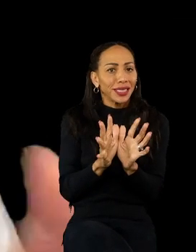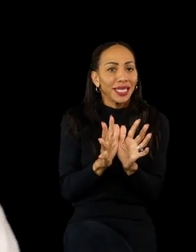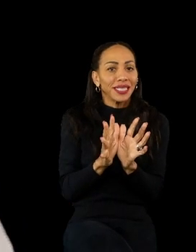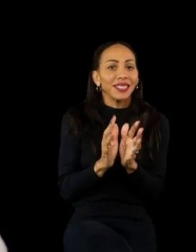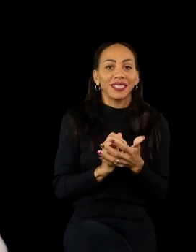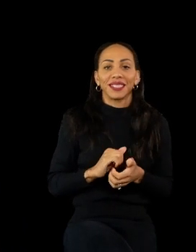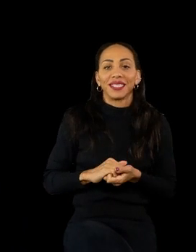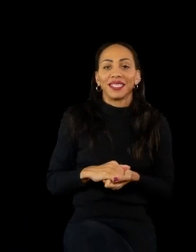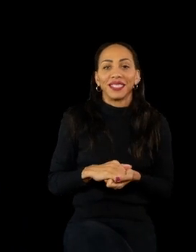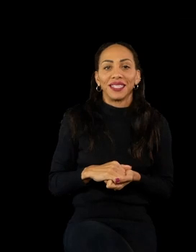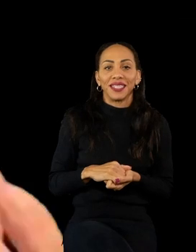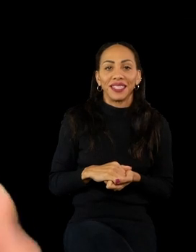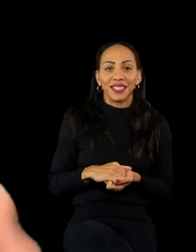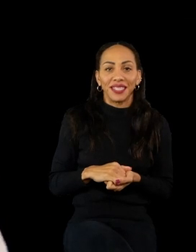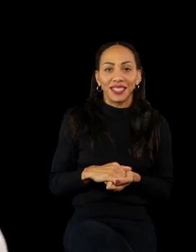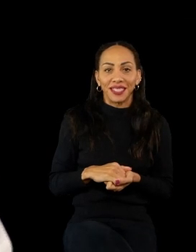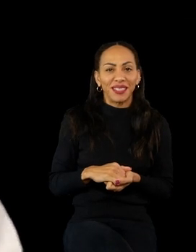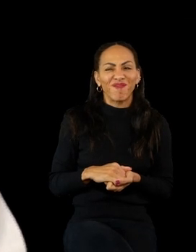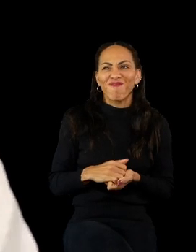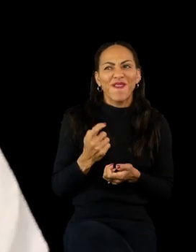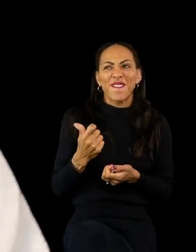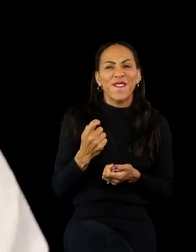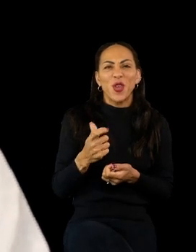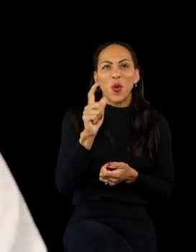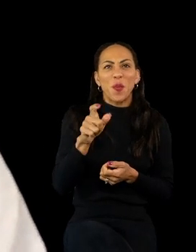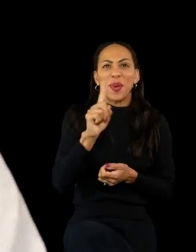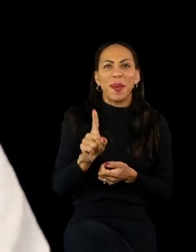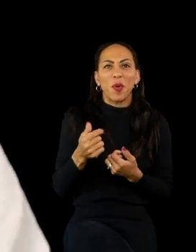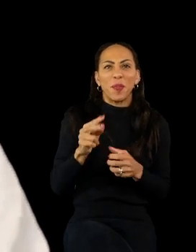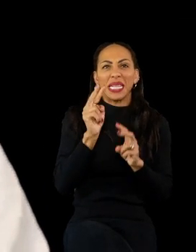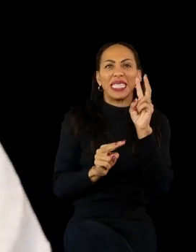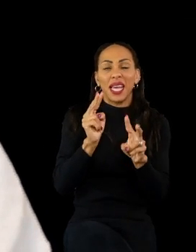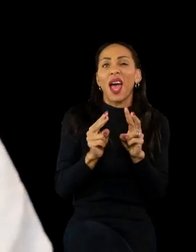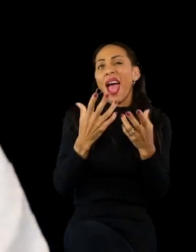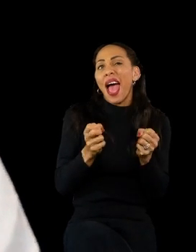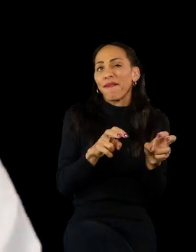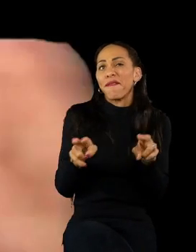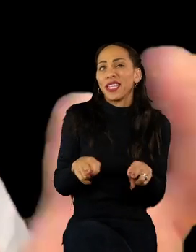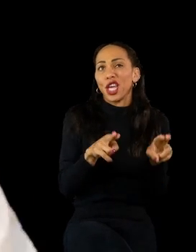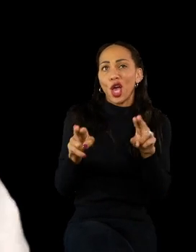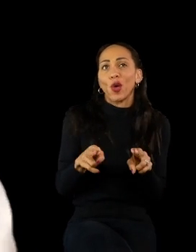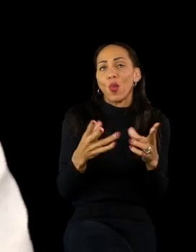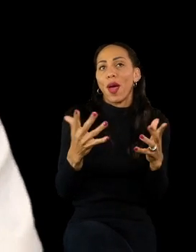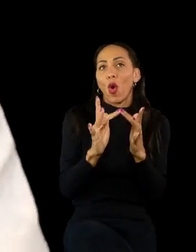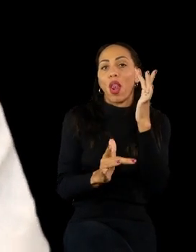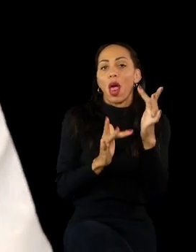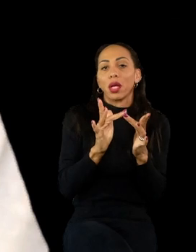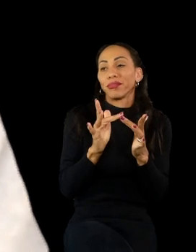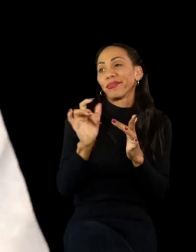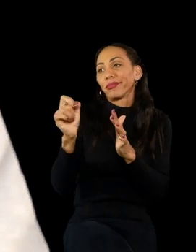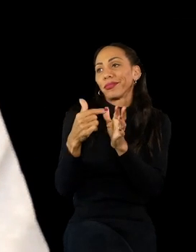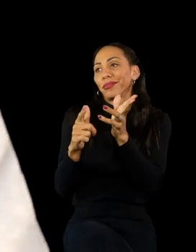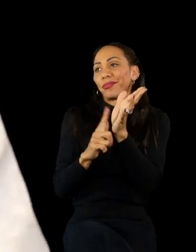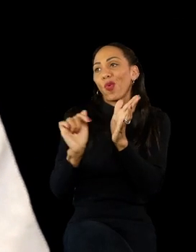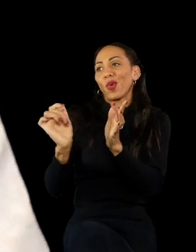show that people really sort of appreciate it, but you're not getting a lot of people actually seeing it. But there is a